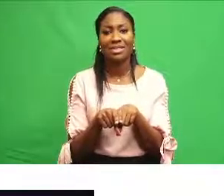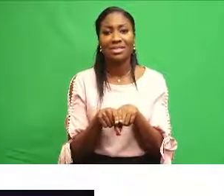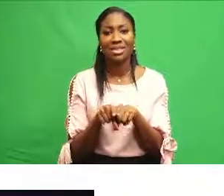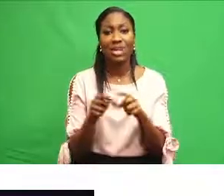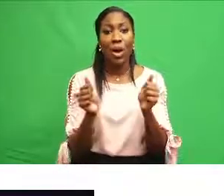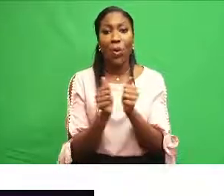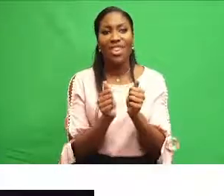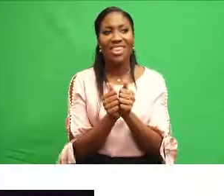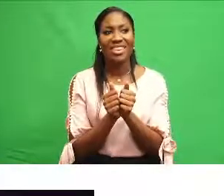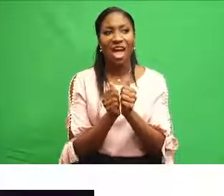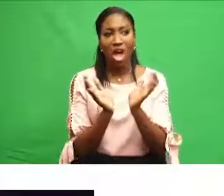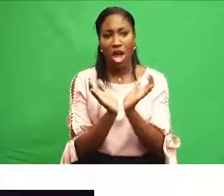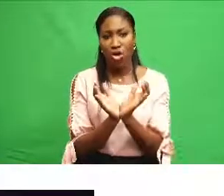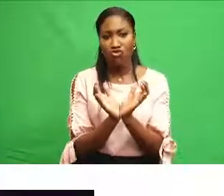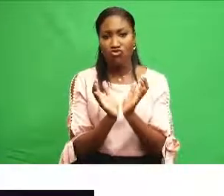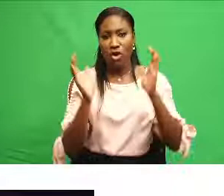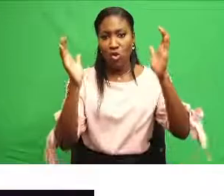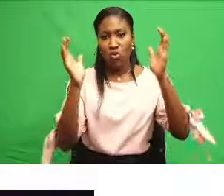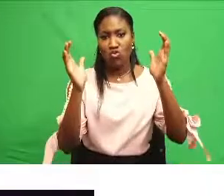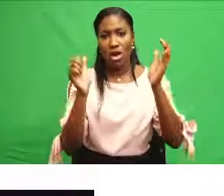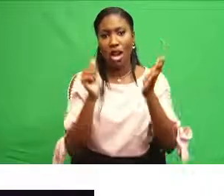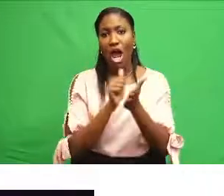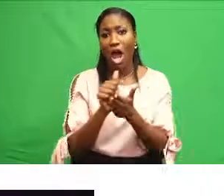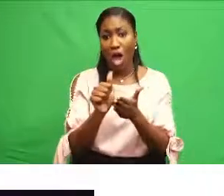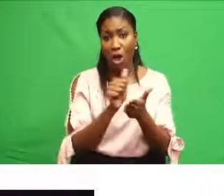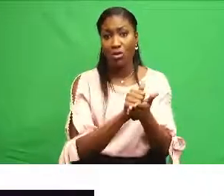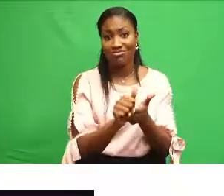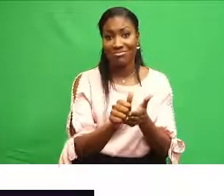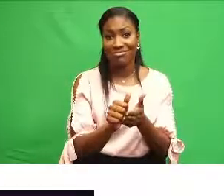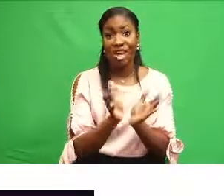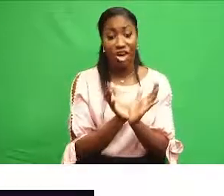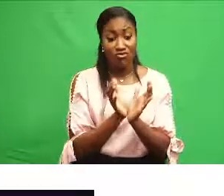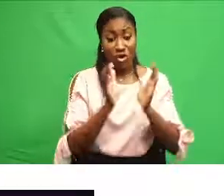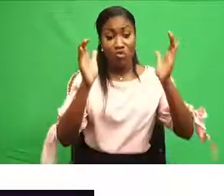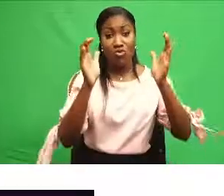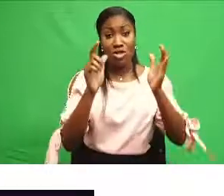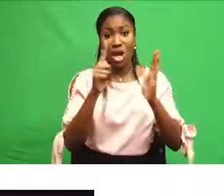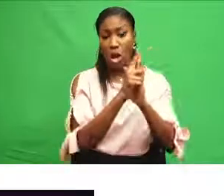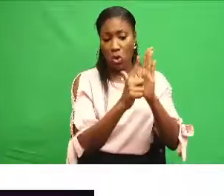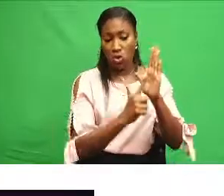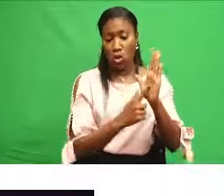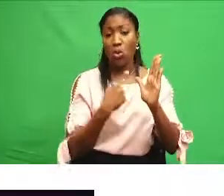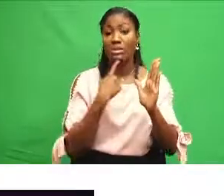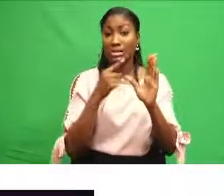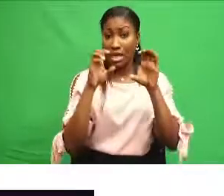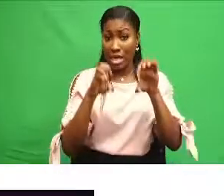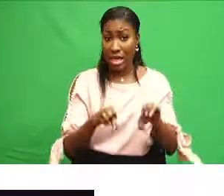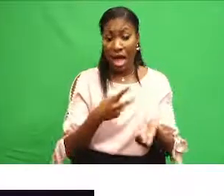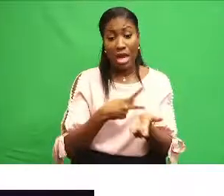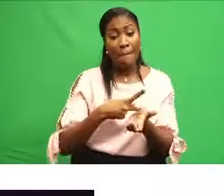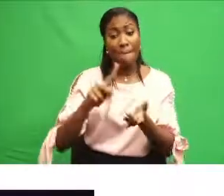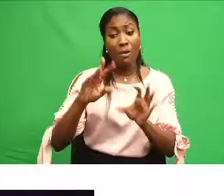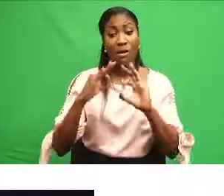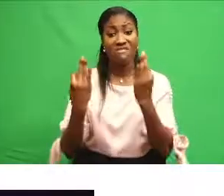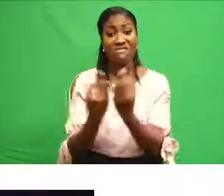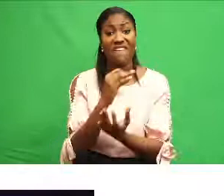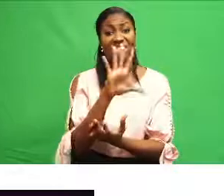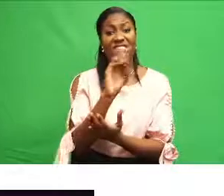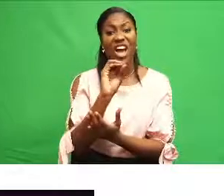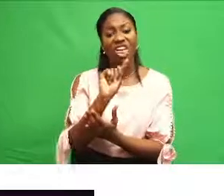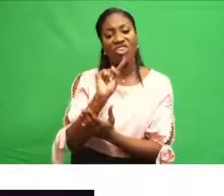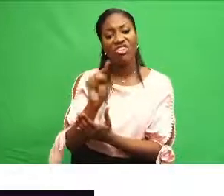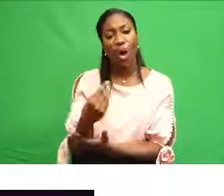credit union. All right, the credit union laws have been amended to allow for a payout of up to $50,000 to